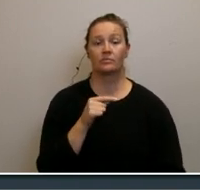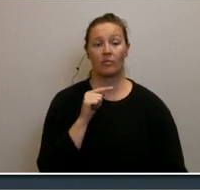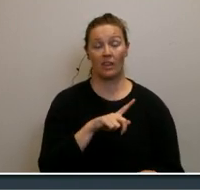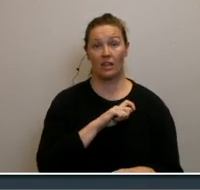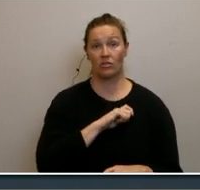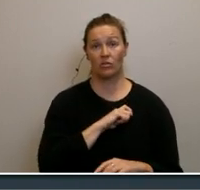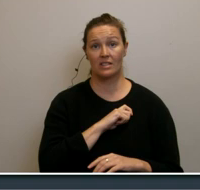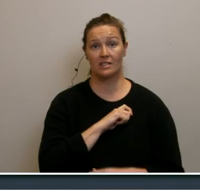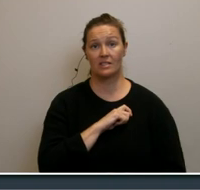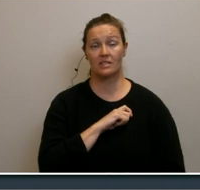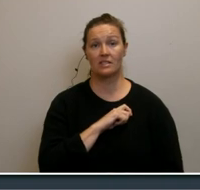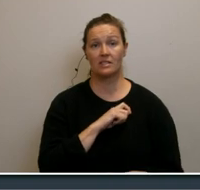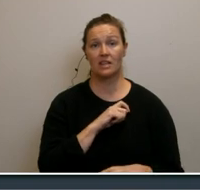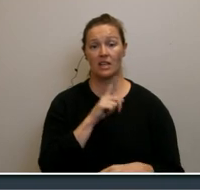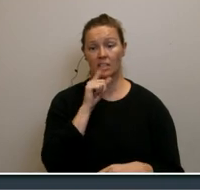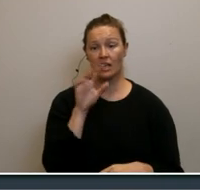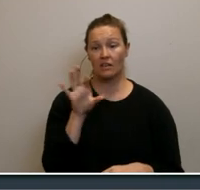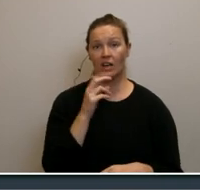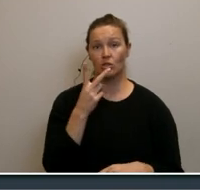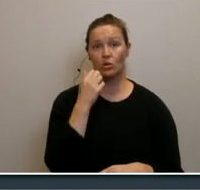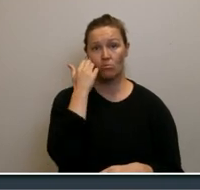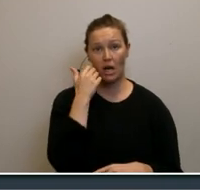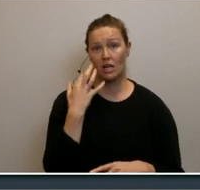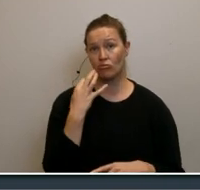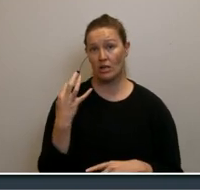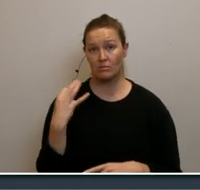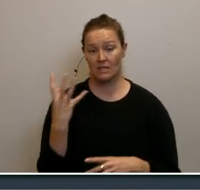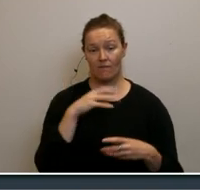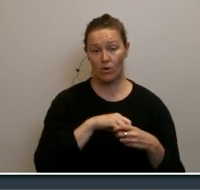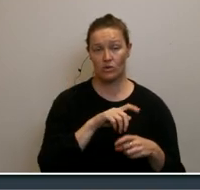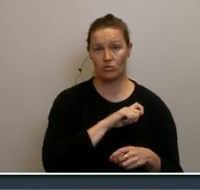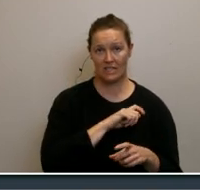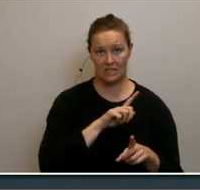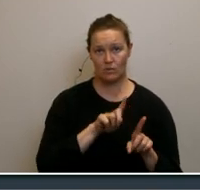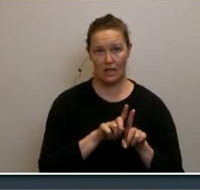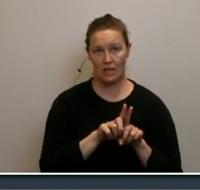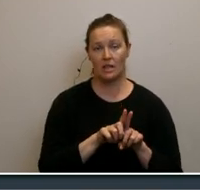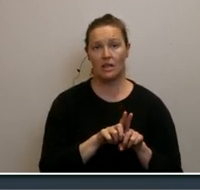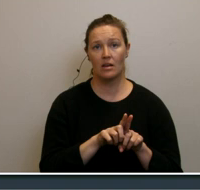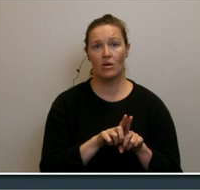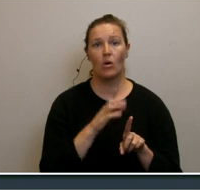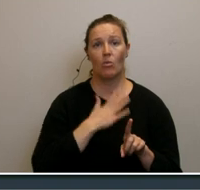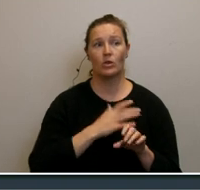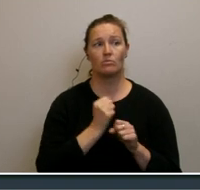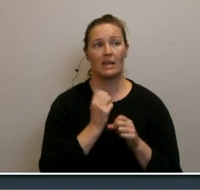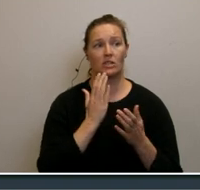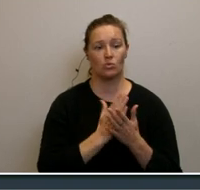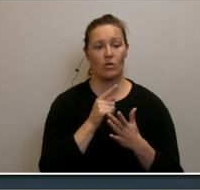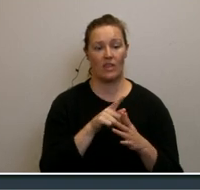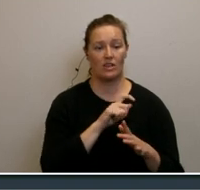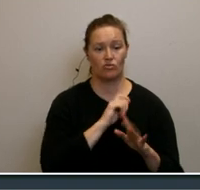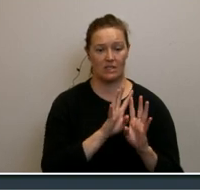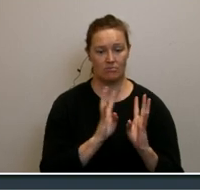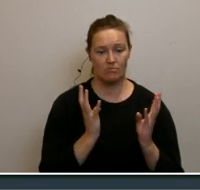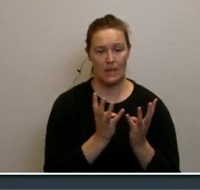to invite two Maori representatives within that trust, and we're very conscious, of course, to make sure the makeup of that trust